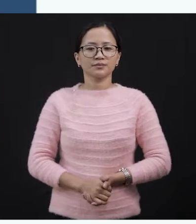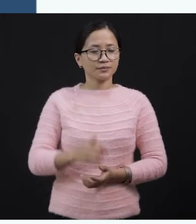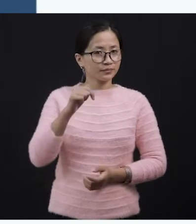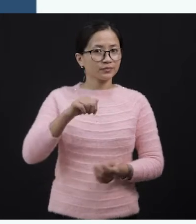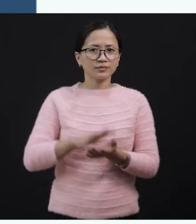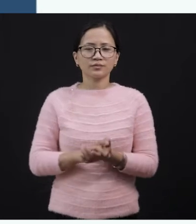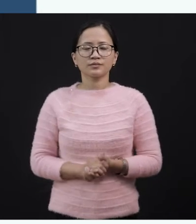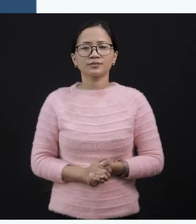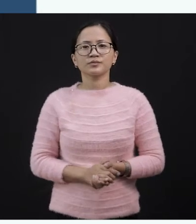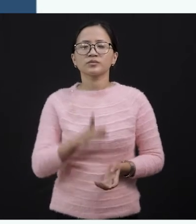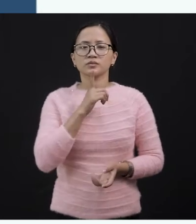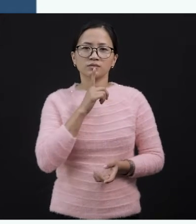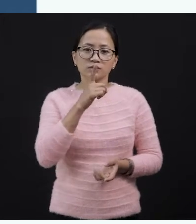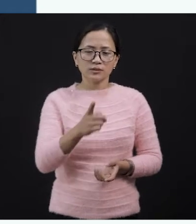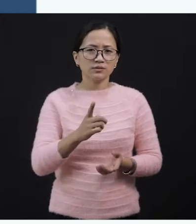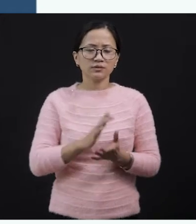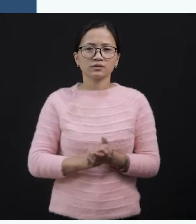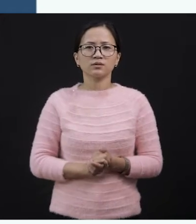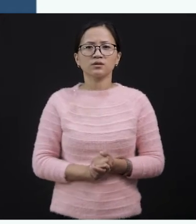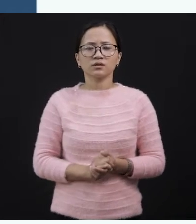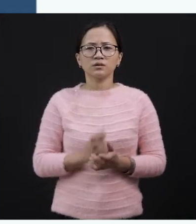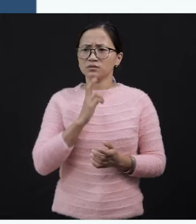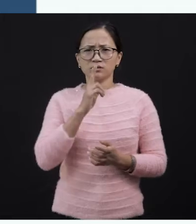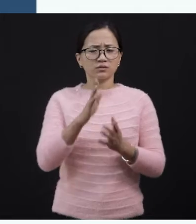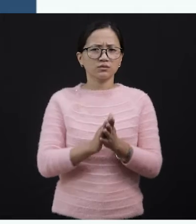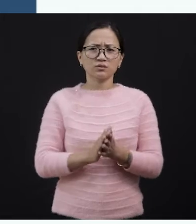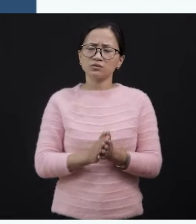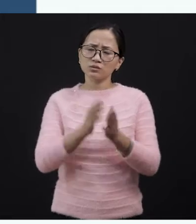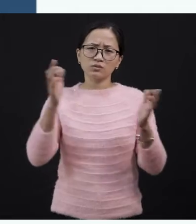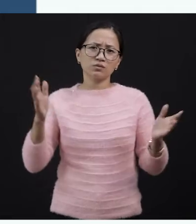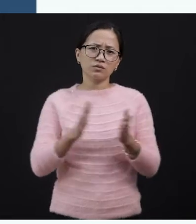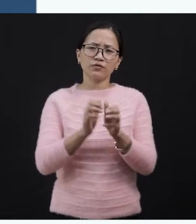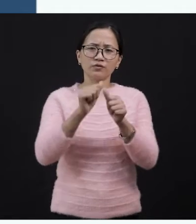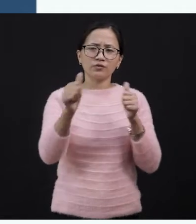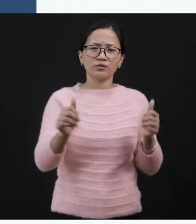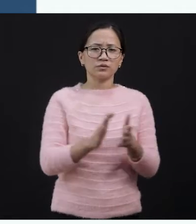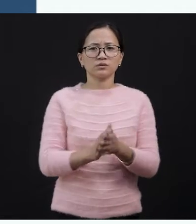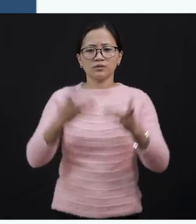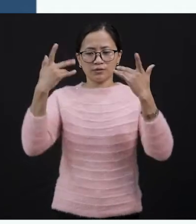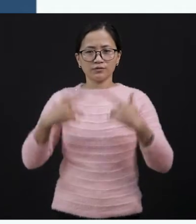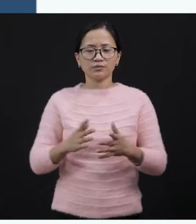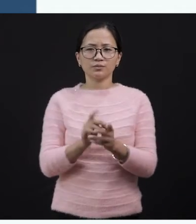Now, NASA, they say that so far there is no physical